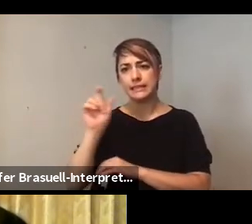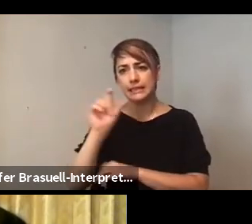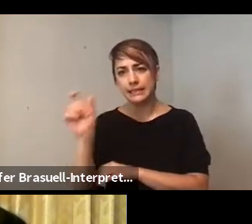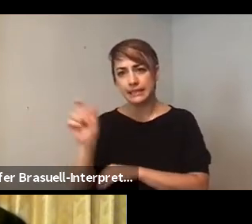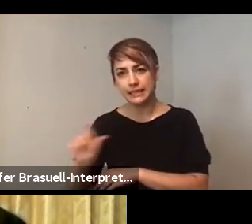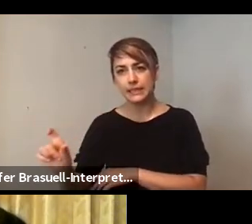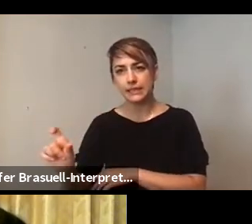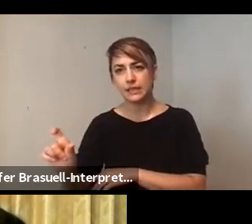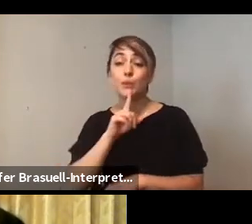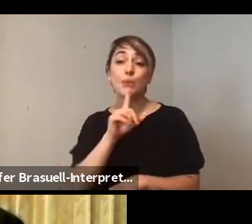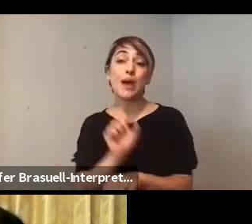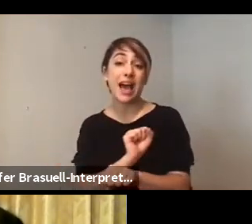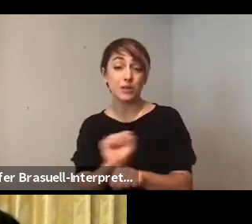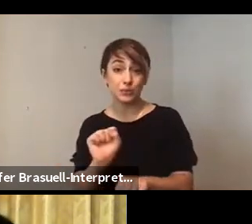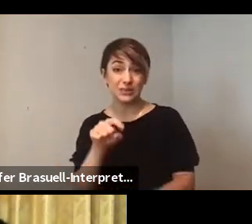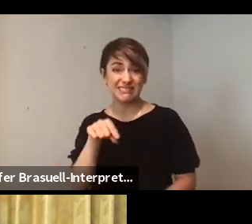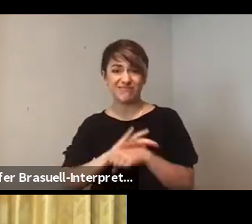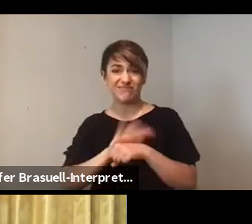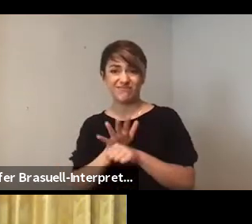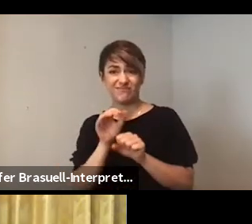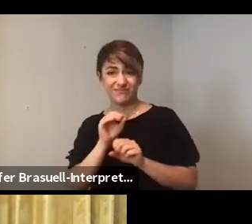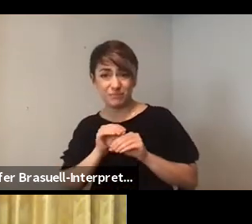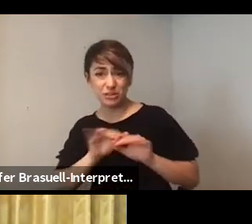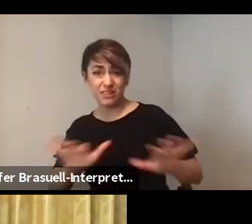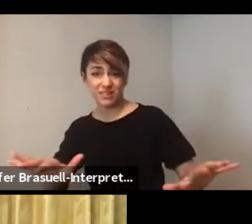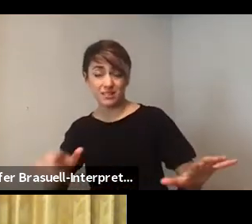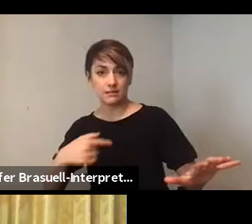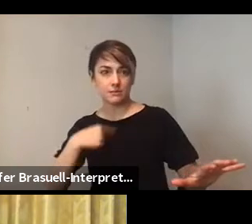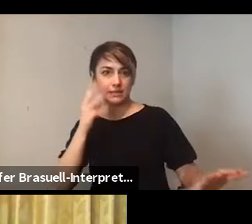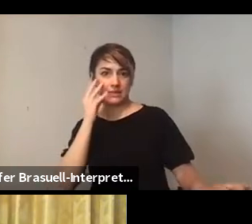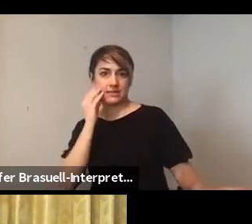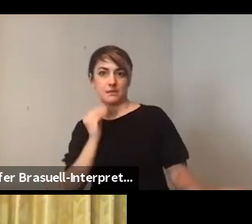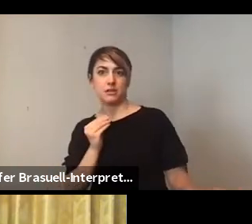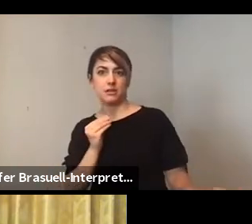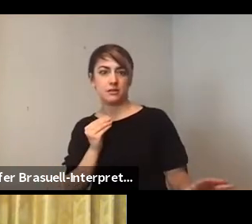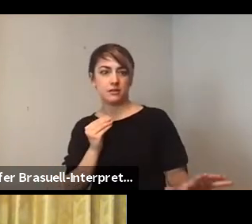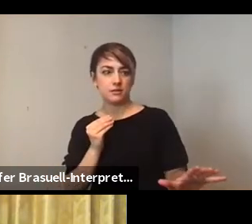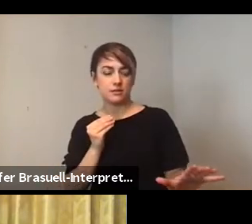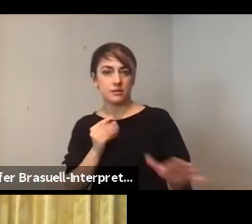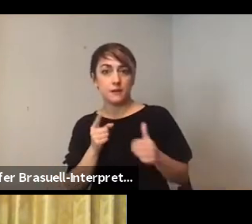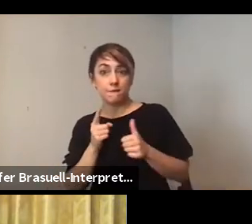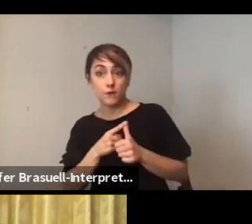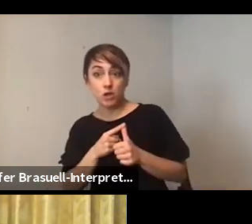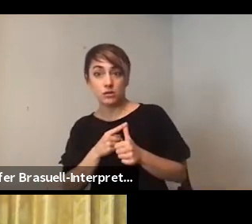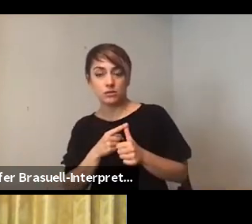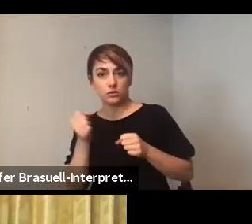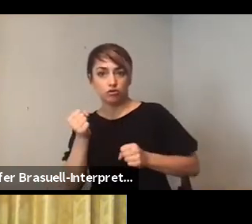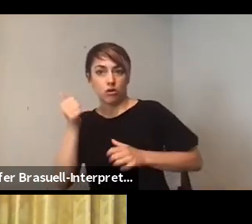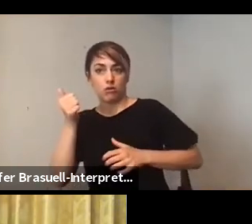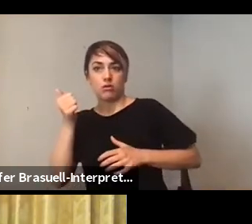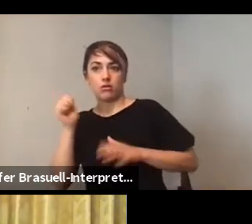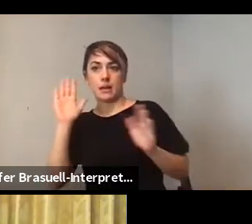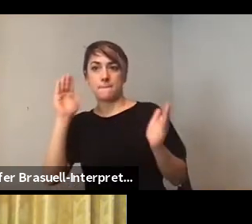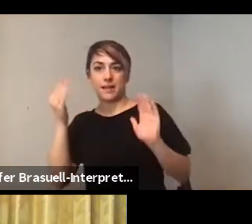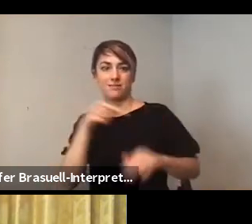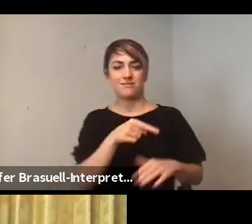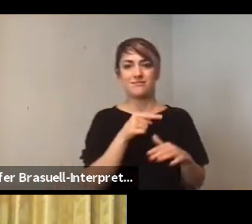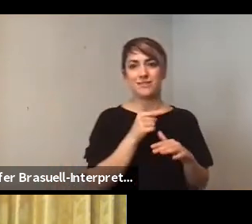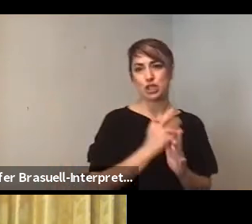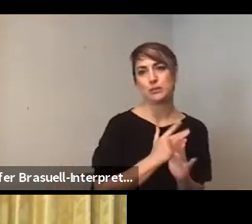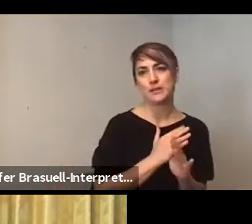earlier or also stronger than the German people here, because it started before in Italy, and